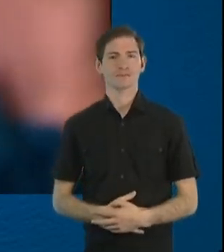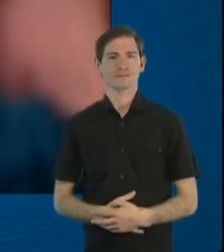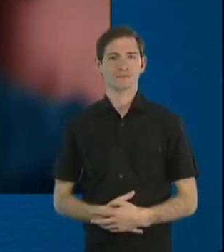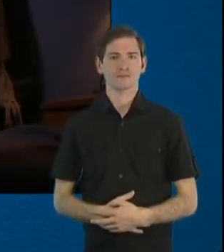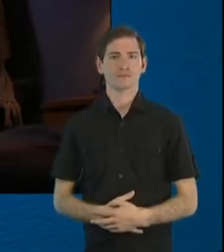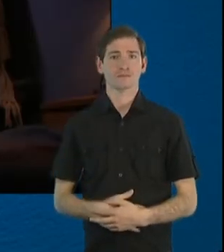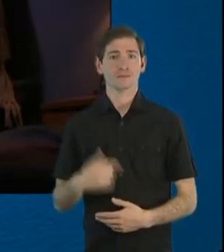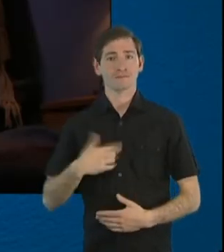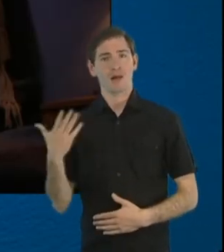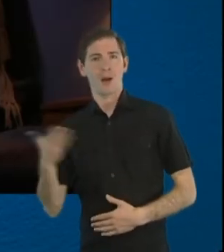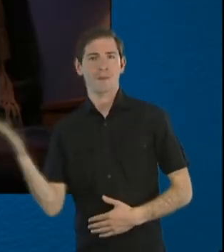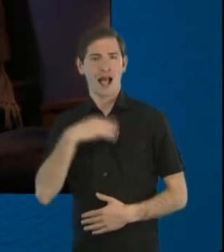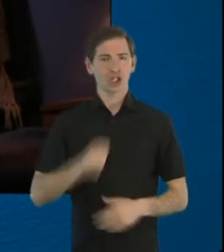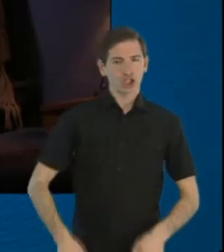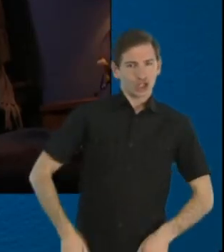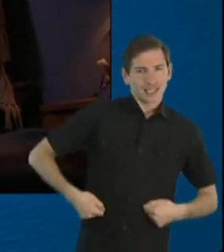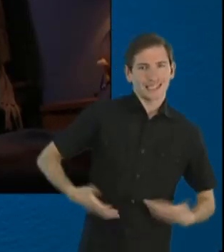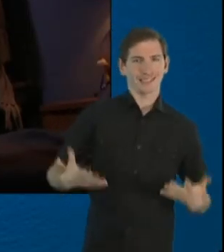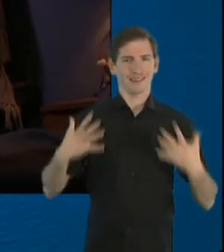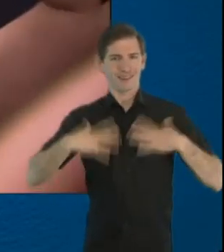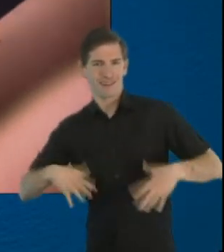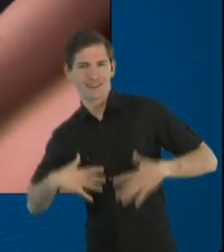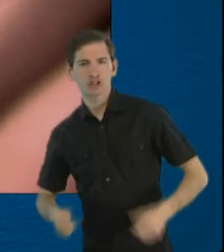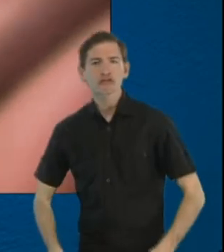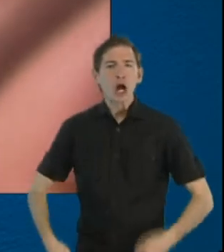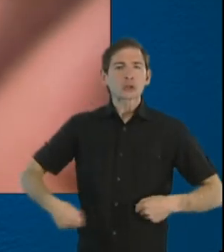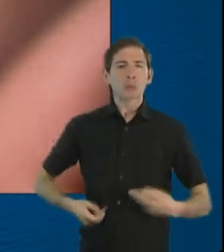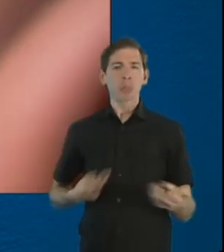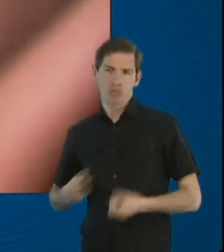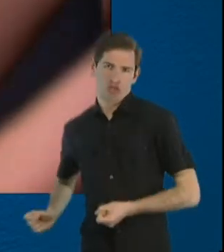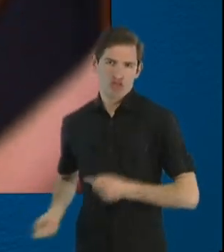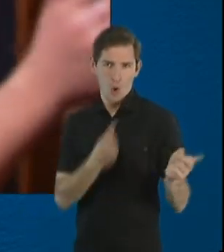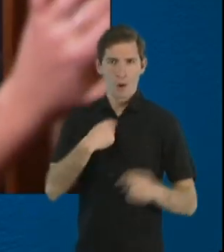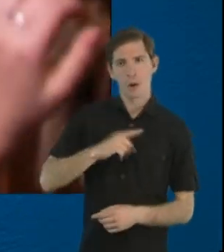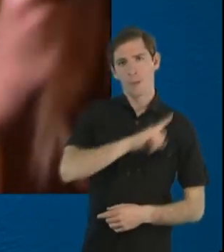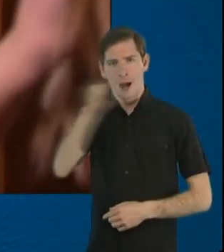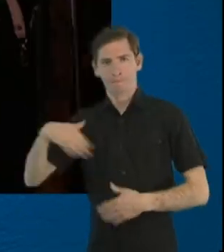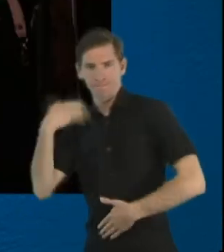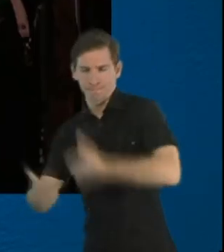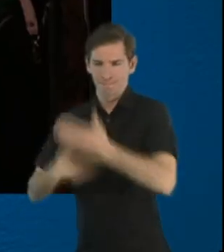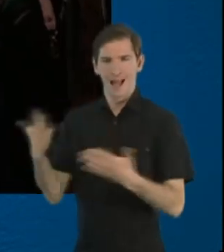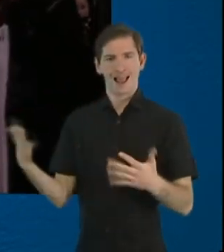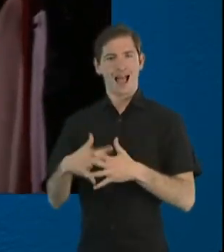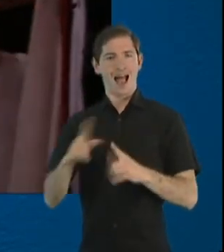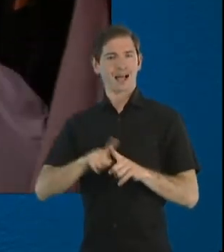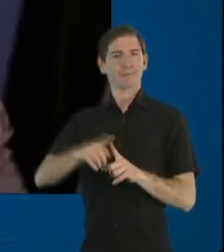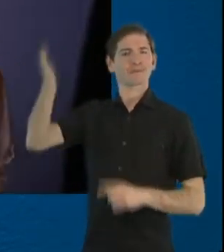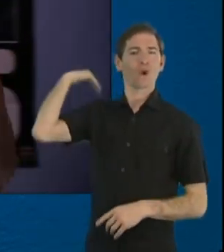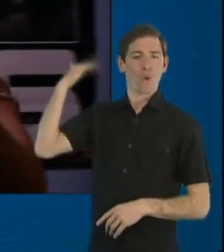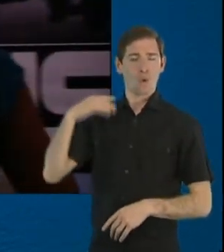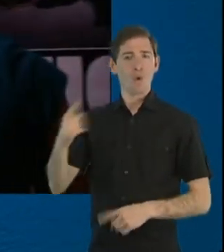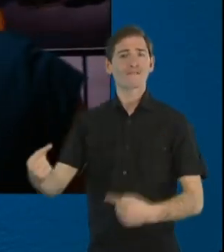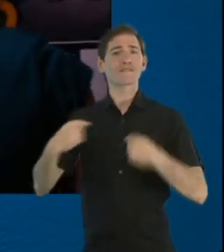Starting to wear all my jeans again, chucked up my tracksuit bottoms and just went back to how I was. Since Victim Support, I'm